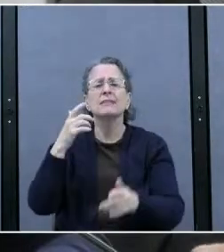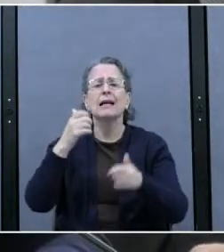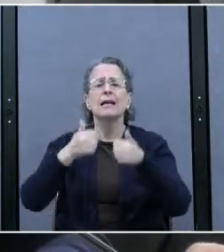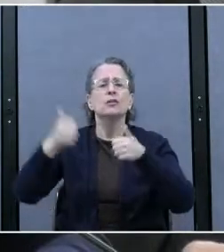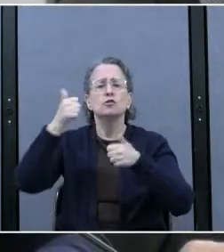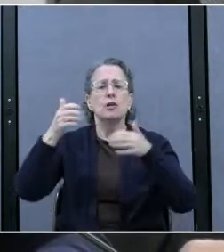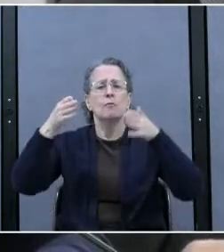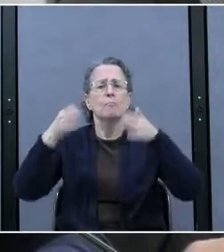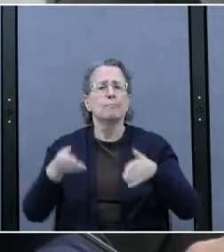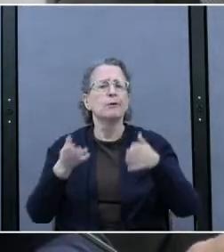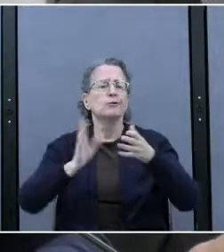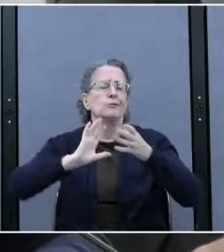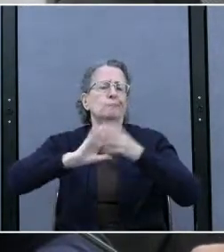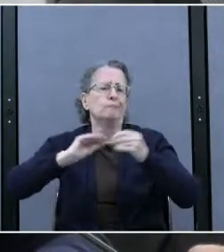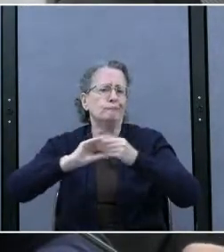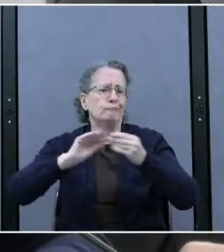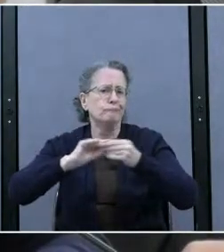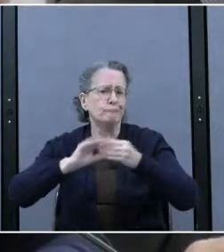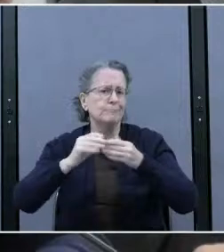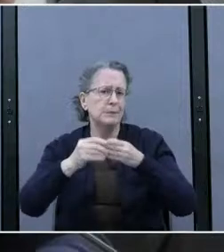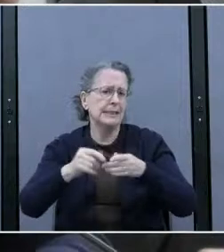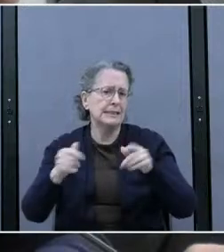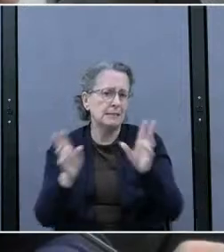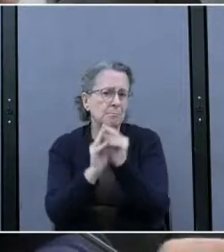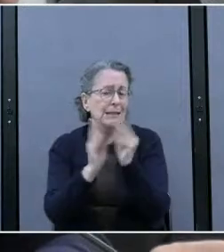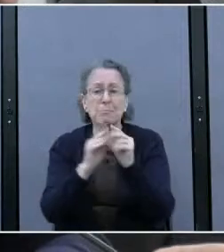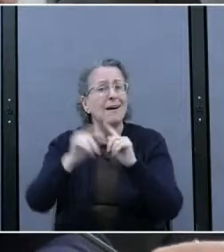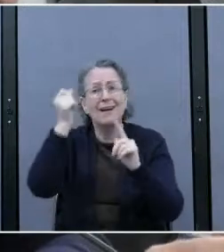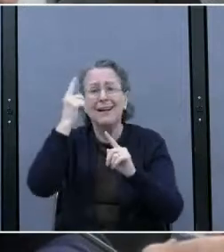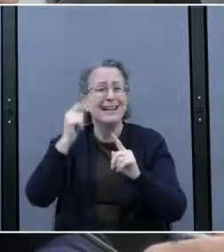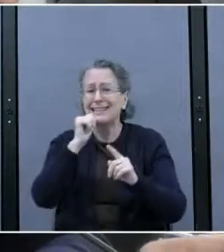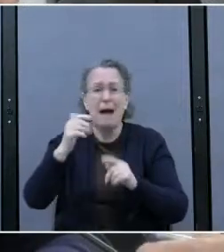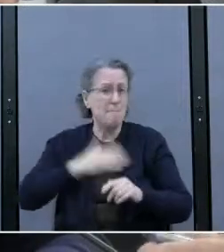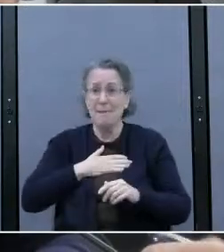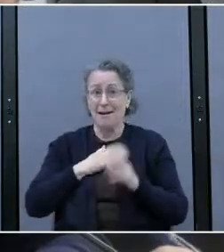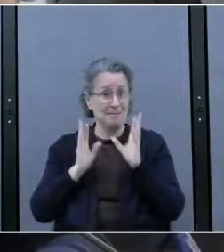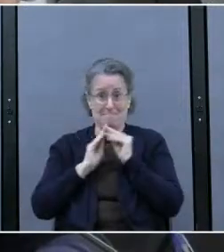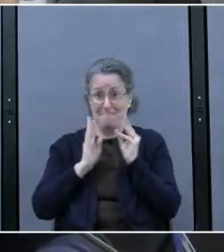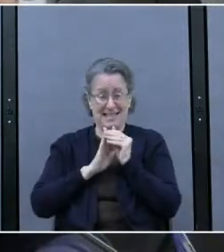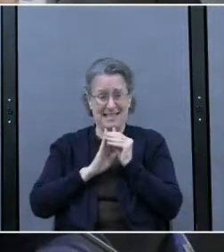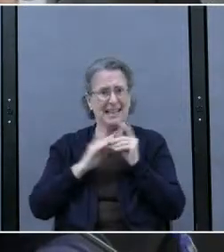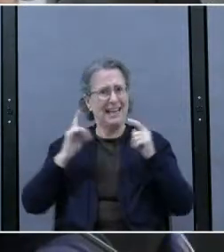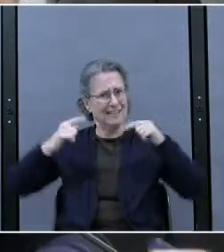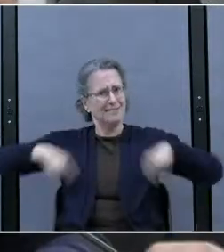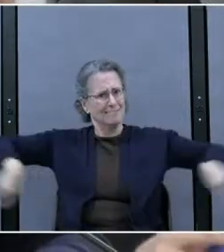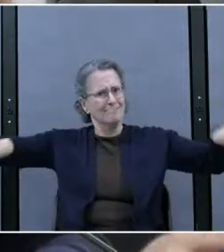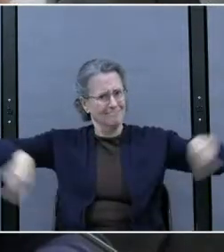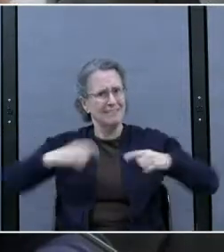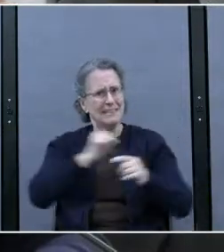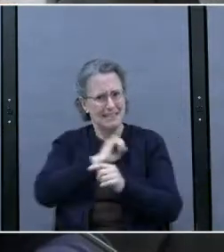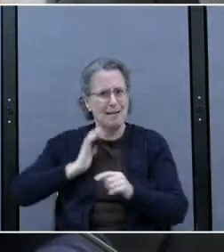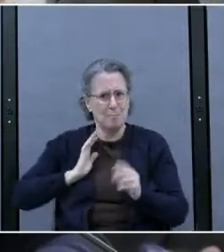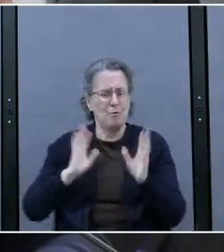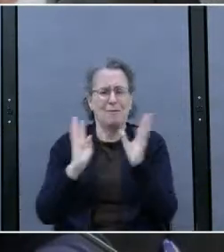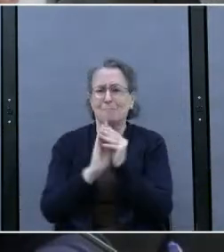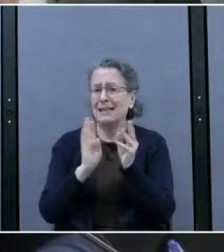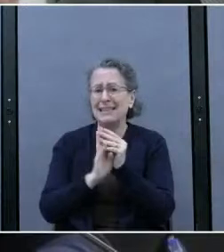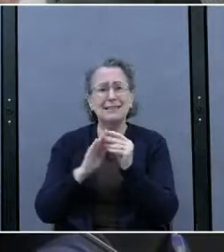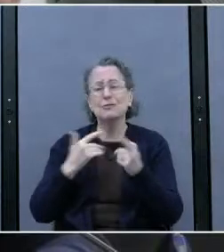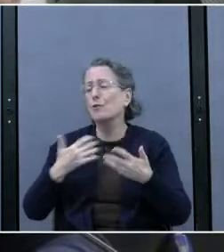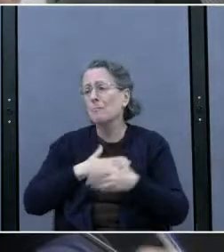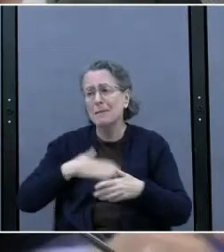the chair's meeting, it's the select board's meeting. So anyone who's sitting down here should feel free to chime in at any